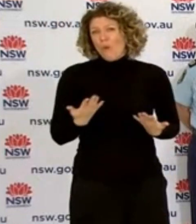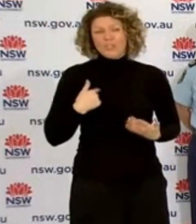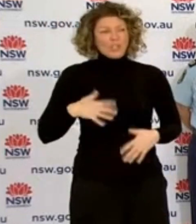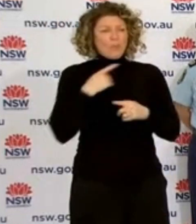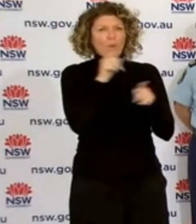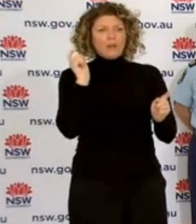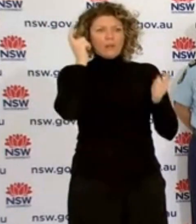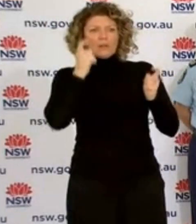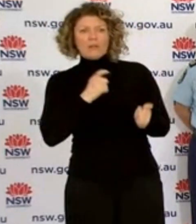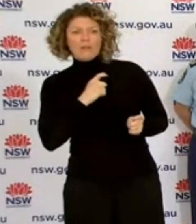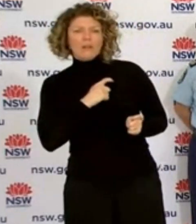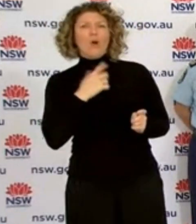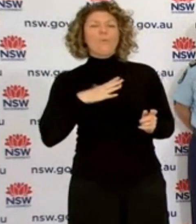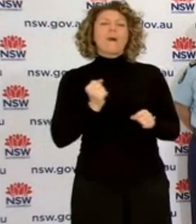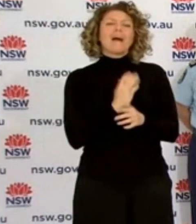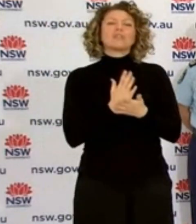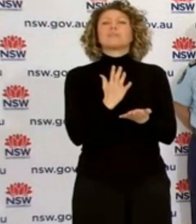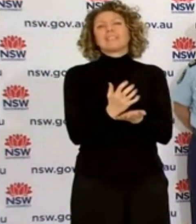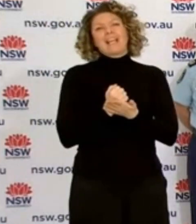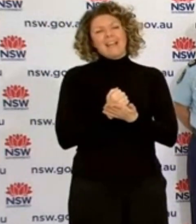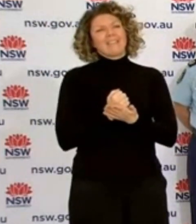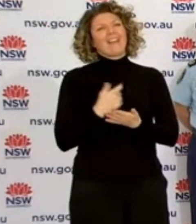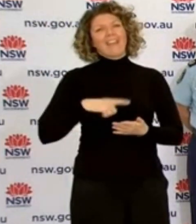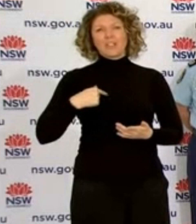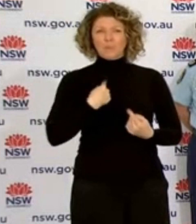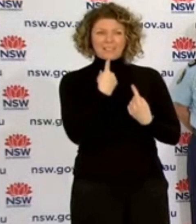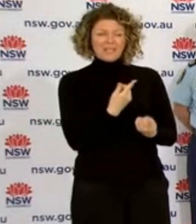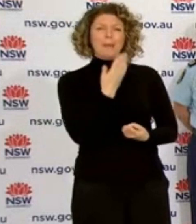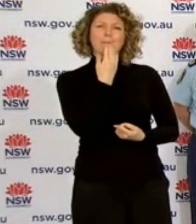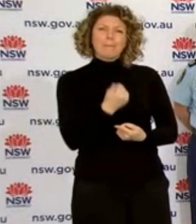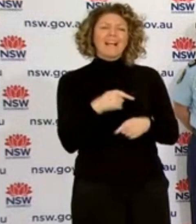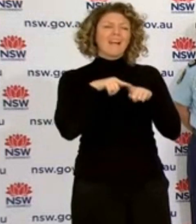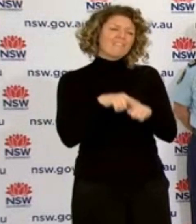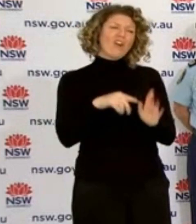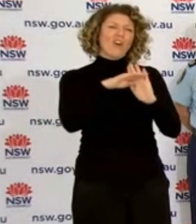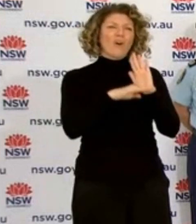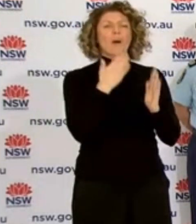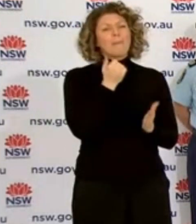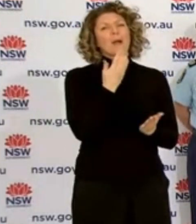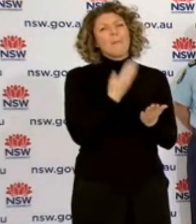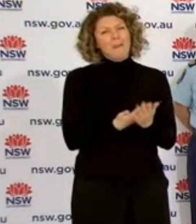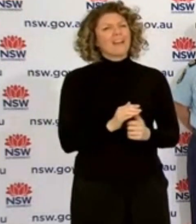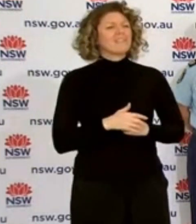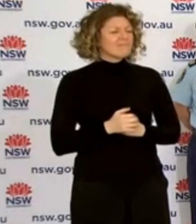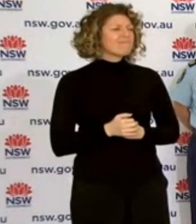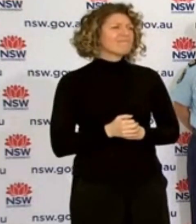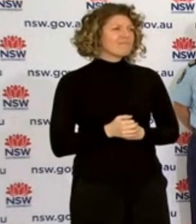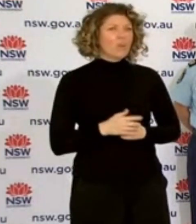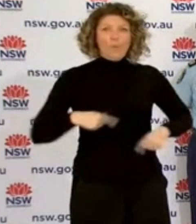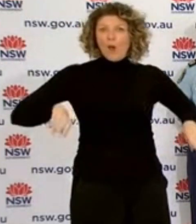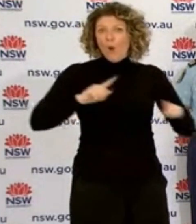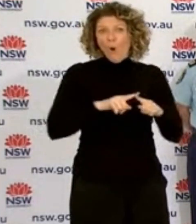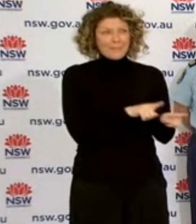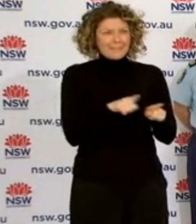safe, and to avoid hospitalisation. And that's why we're asking everybody to do what's asked of them. We know it's hard, but we are literally all in